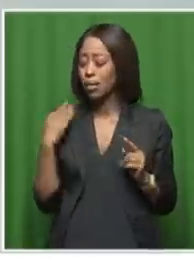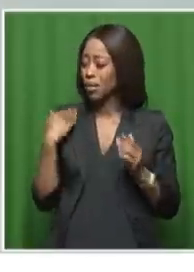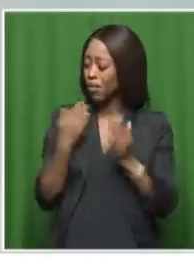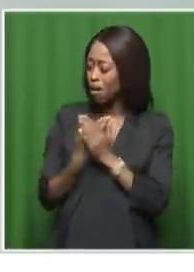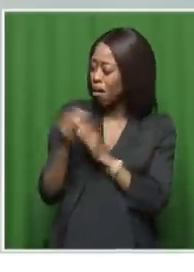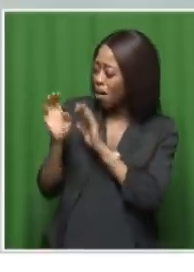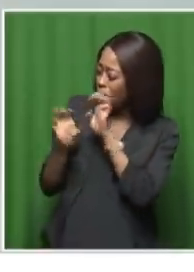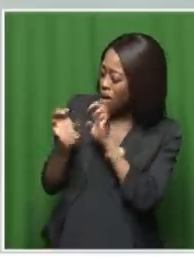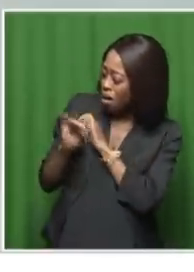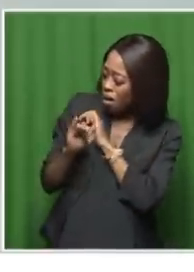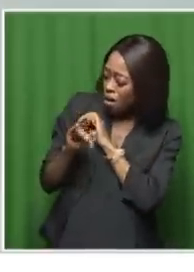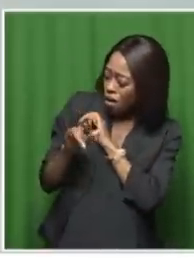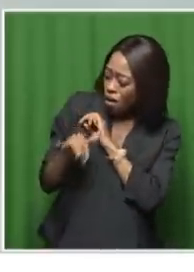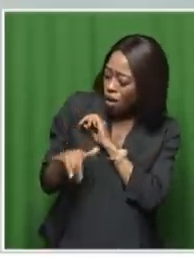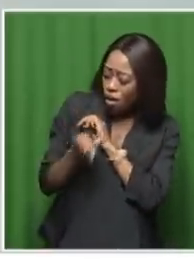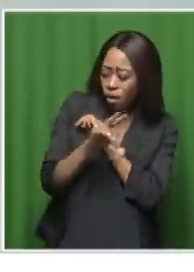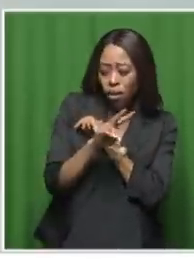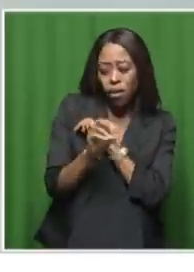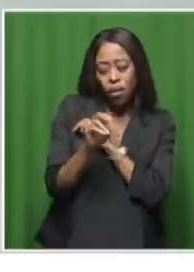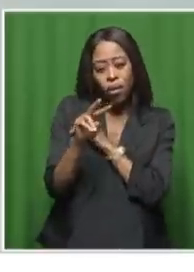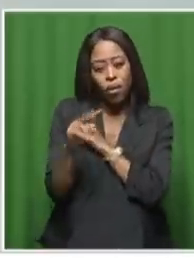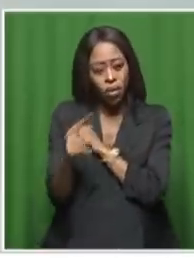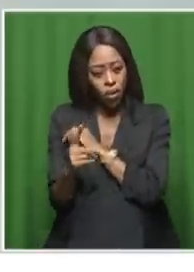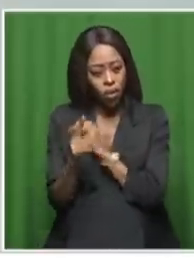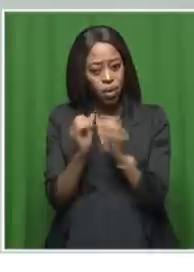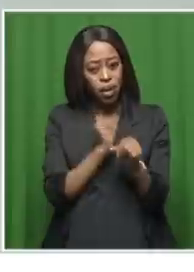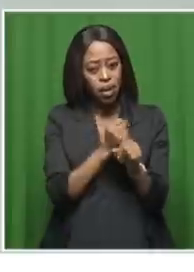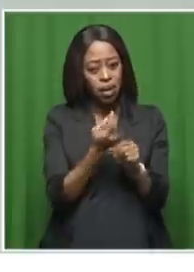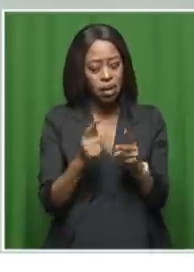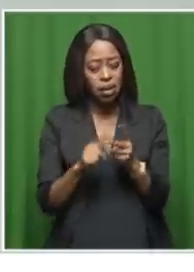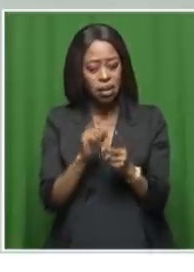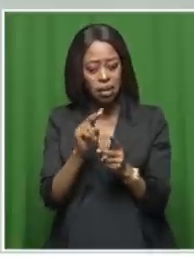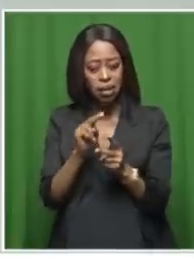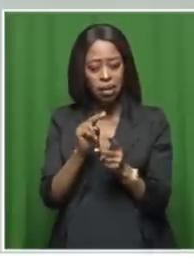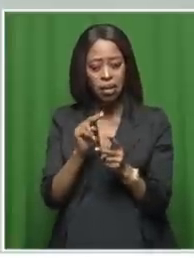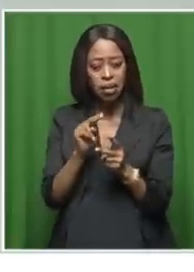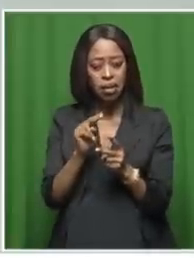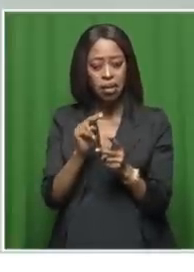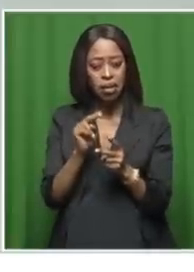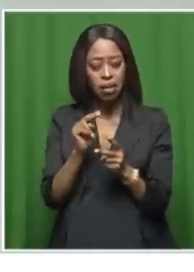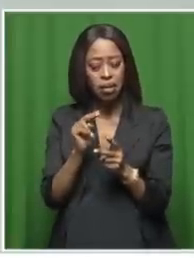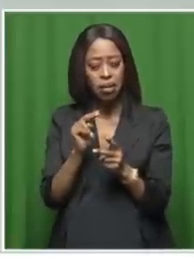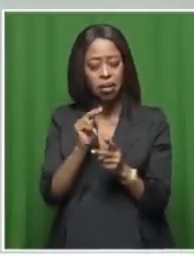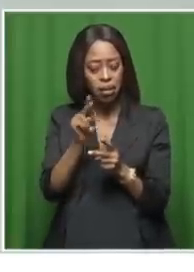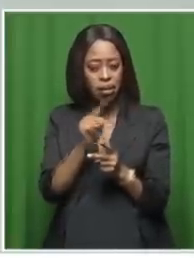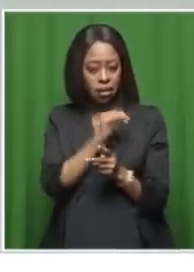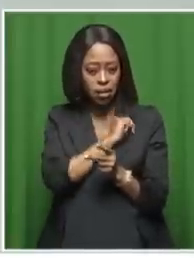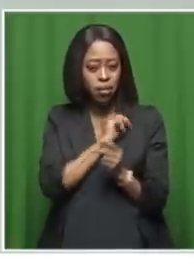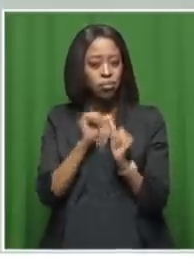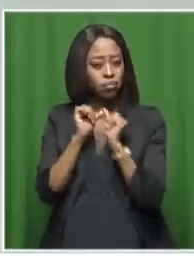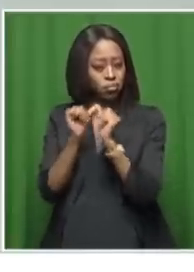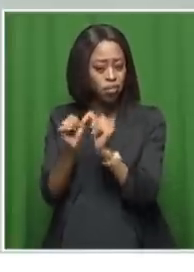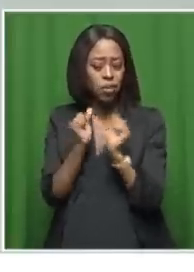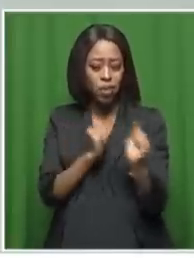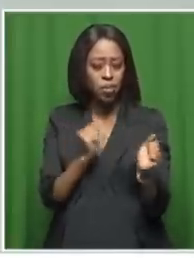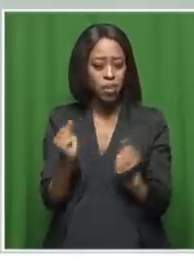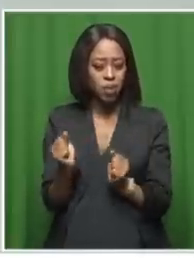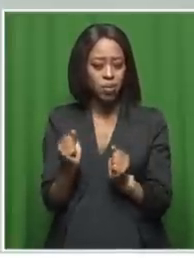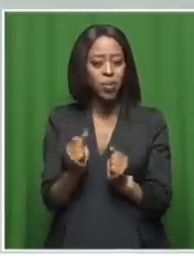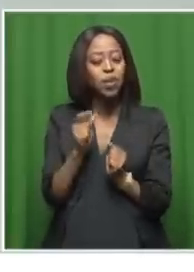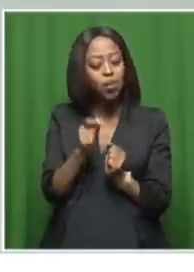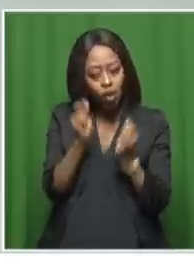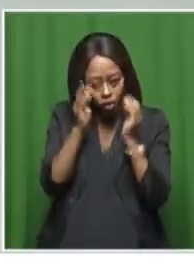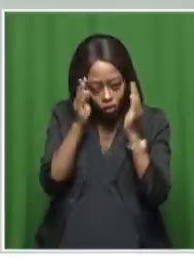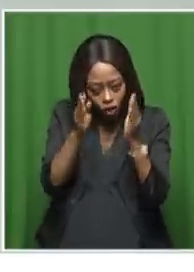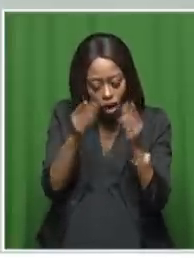in July 2021 in KwaZulu-Natal and Gauteng will continue to happen if we don't pay attention to how we